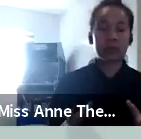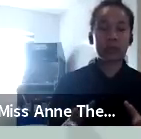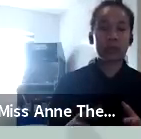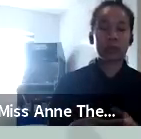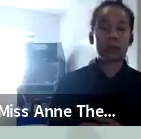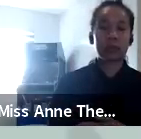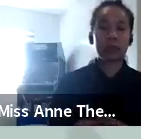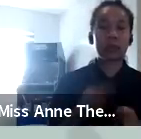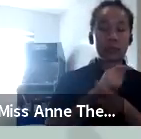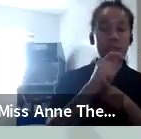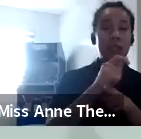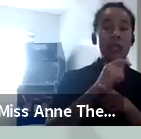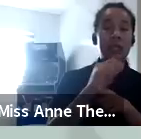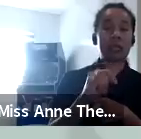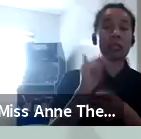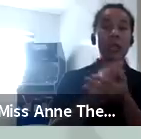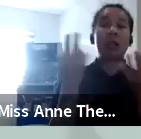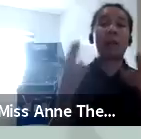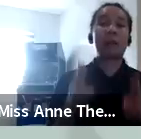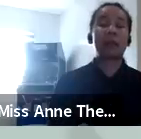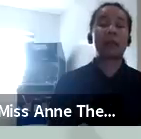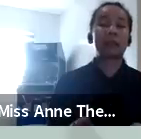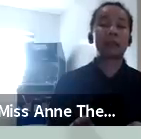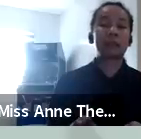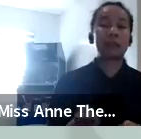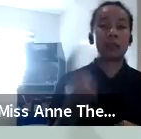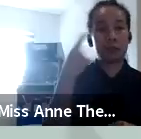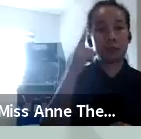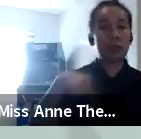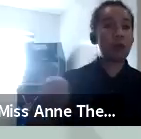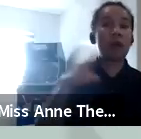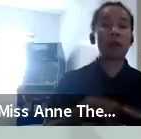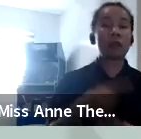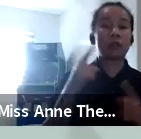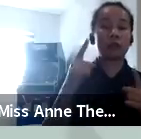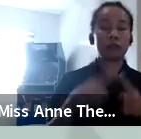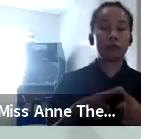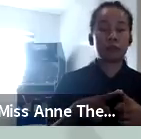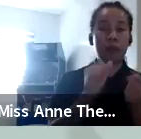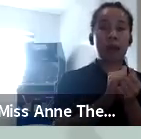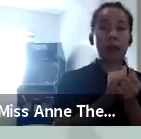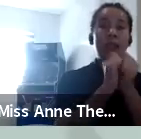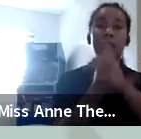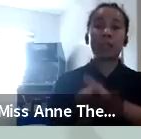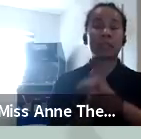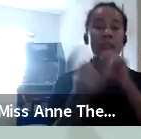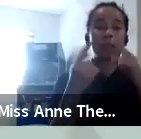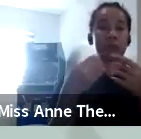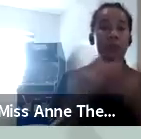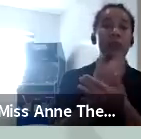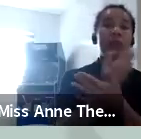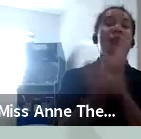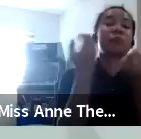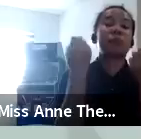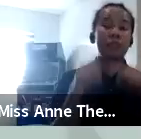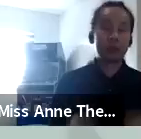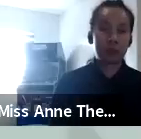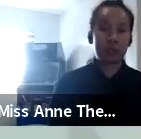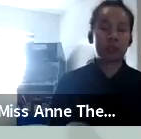teacher trainings that happened in order for us teachers to cope up with the new situation, with the new